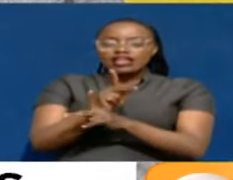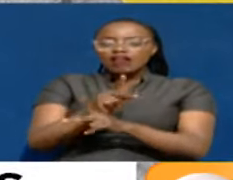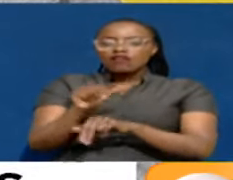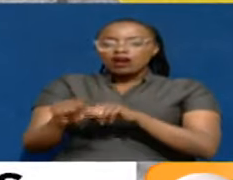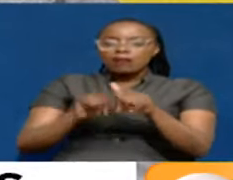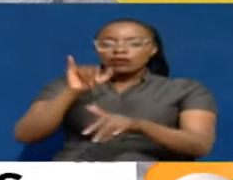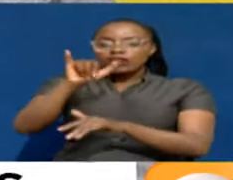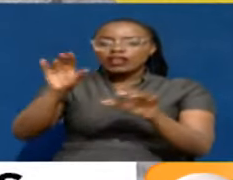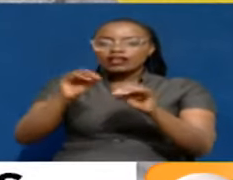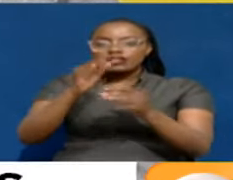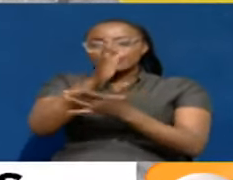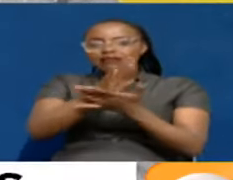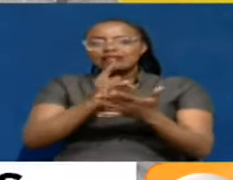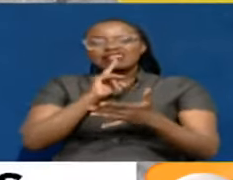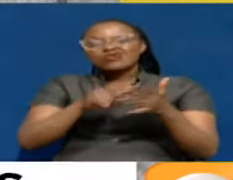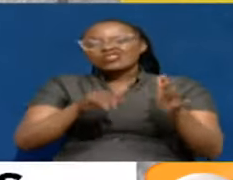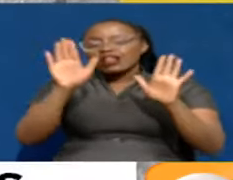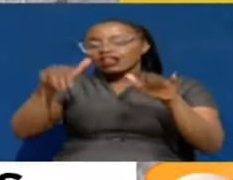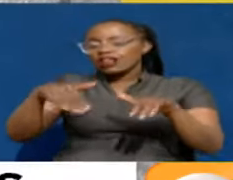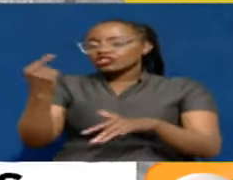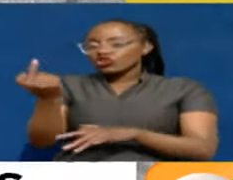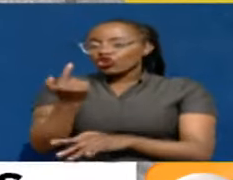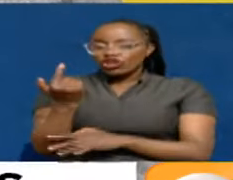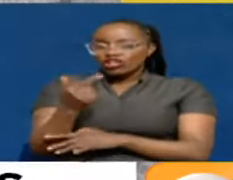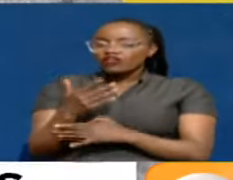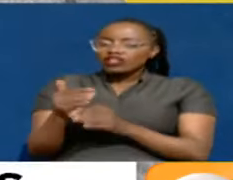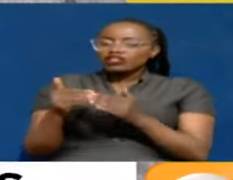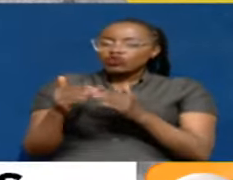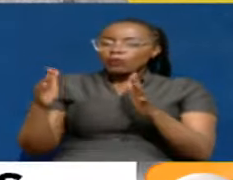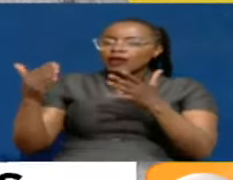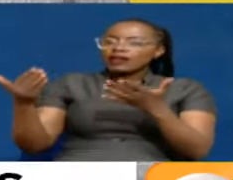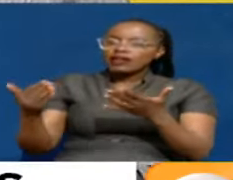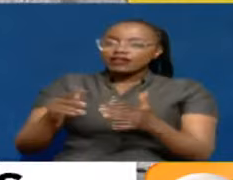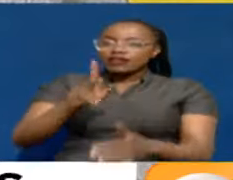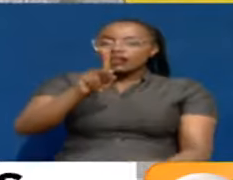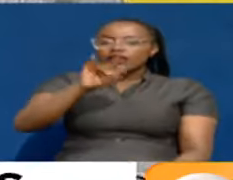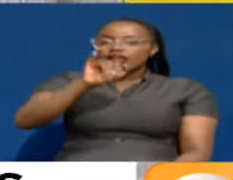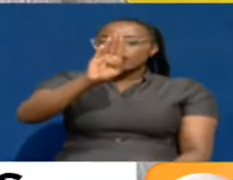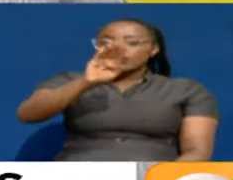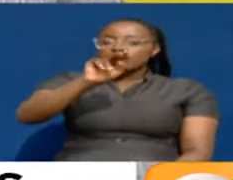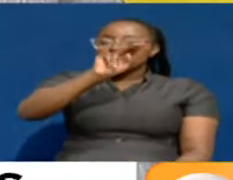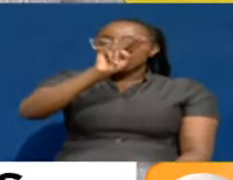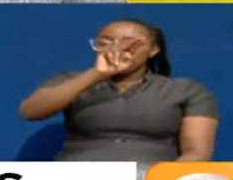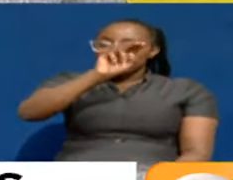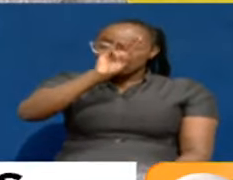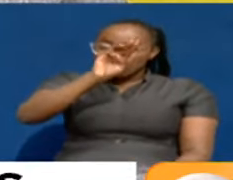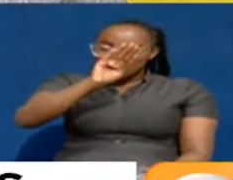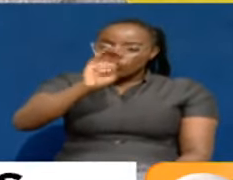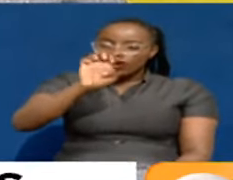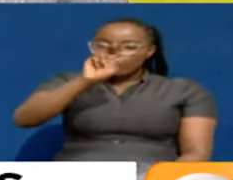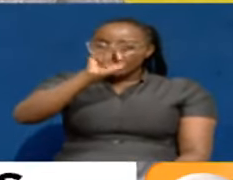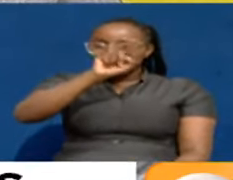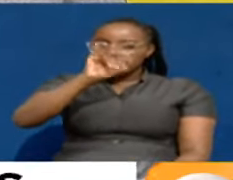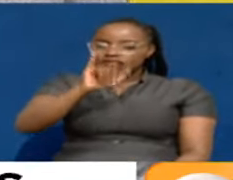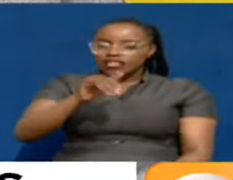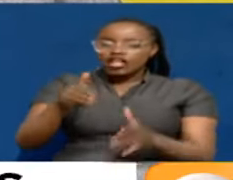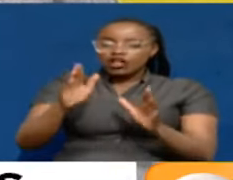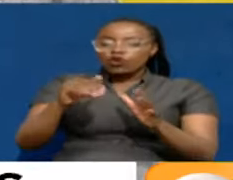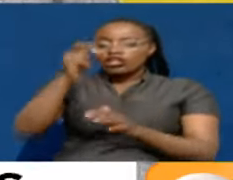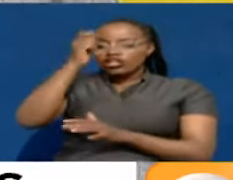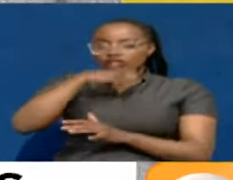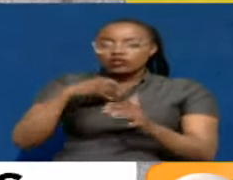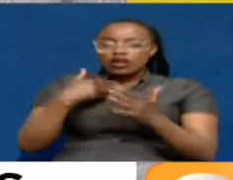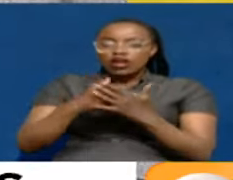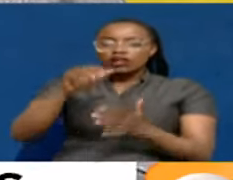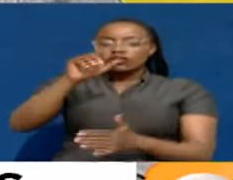that. Some saying, well, he should just open the Kibwezi Road, the road that goes from Kitui all the way